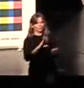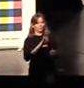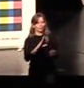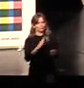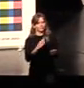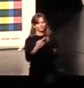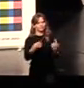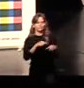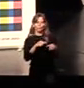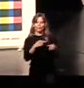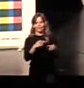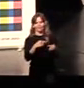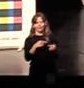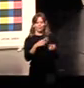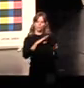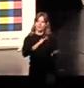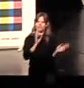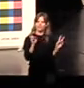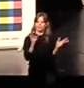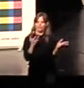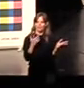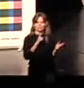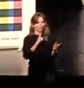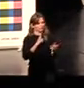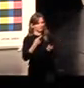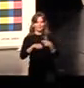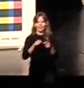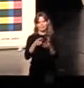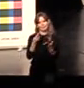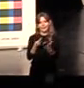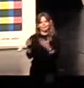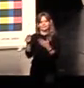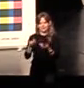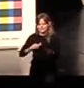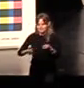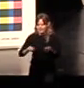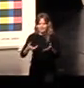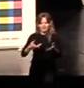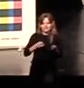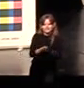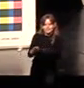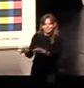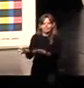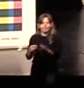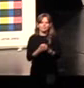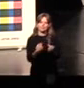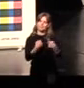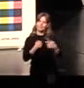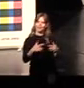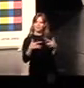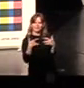wie moment in this case our new brooke apple's market system met deze laat jullie in my opinion and